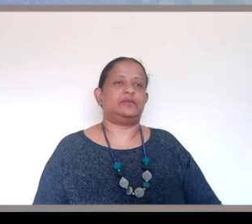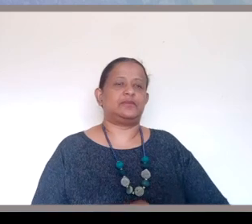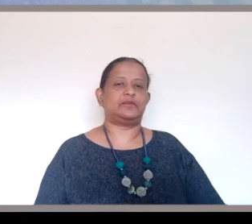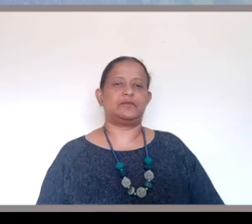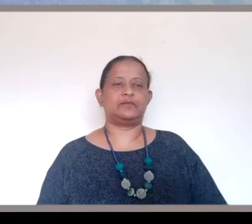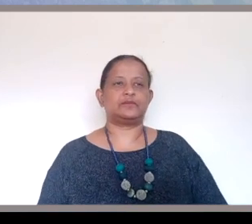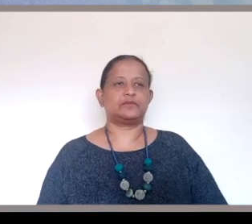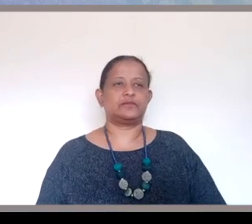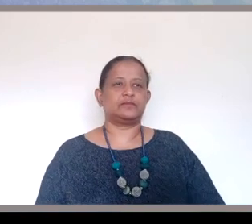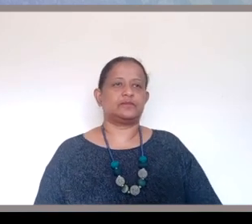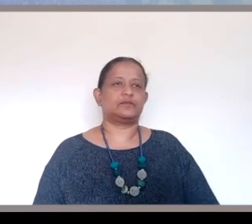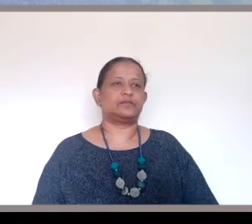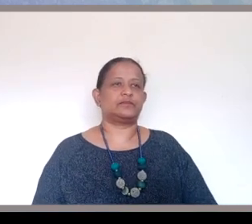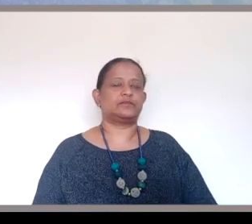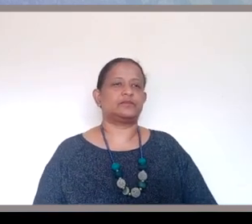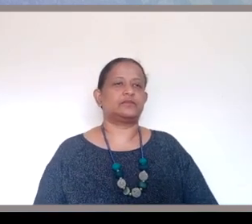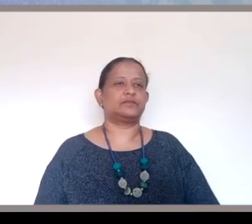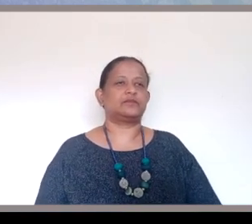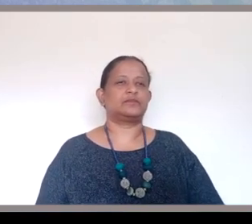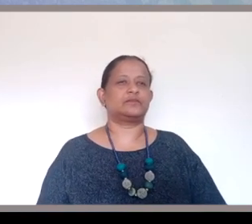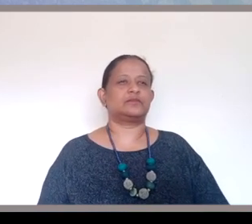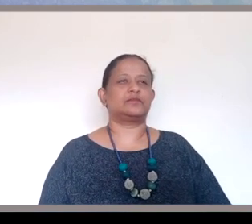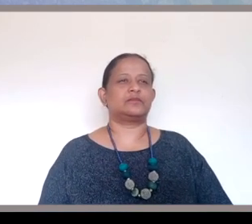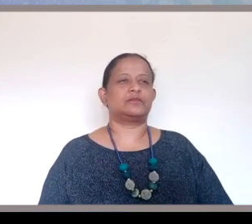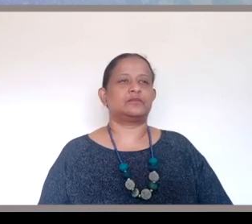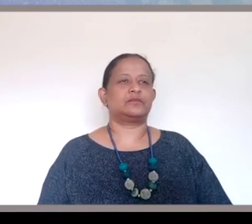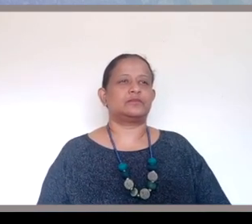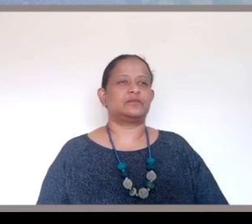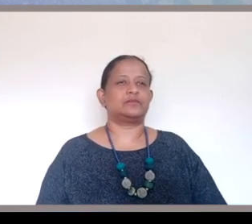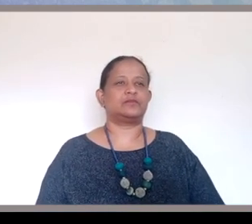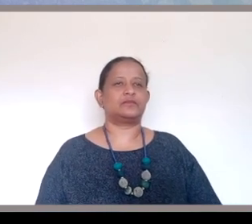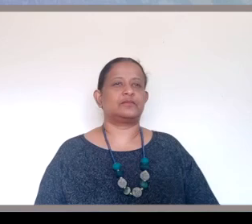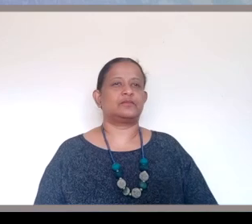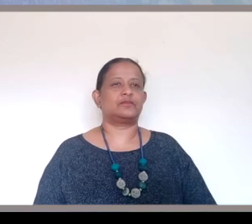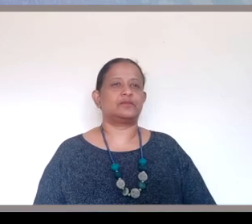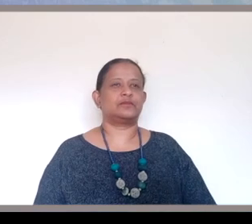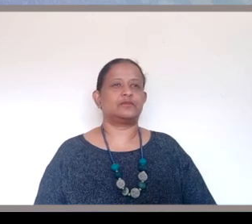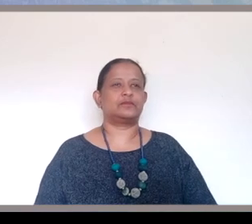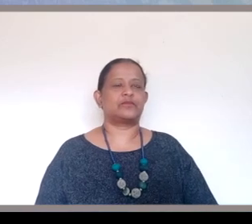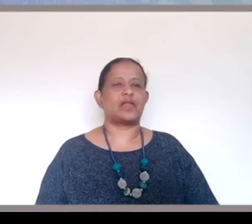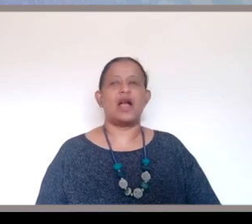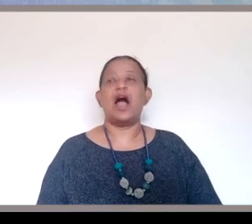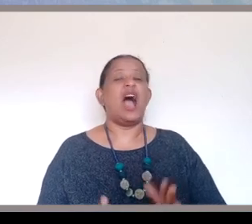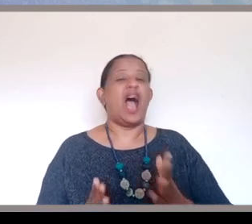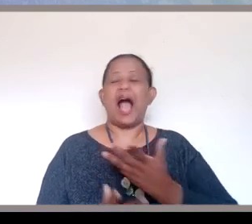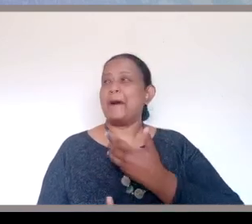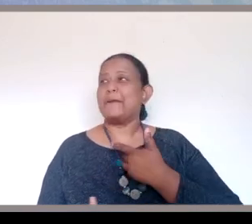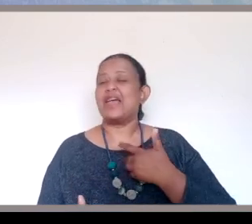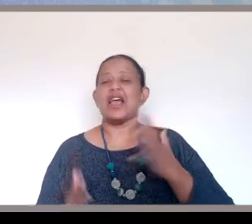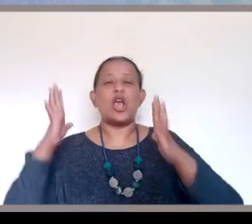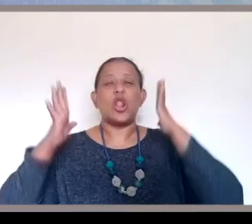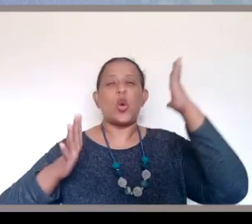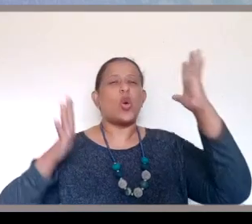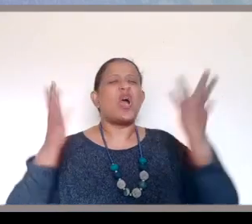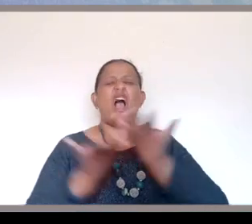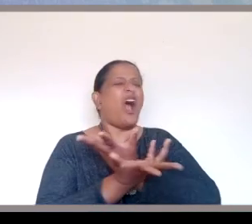says, I thank God, I have never been tempted in 42 years. You know, that's what you